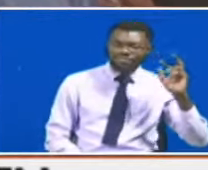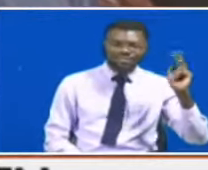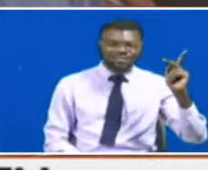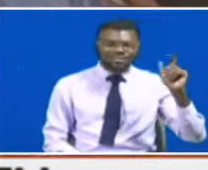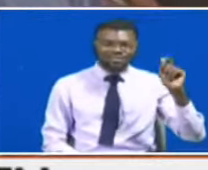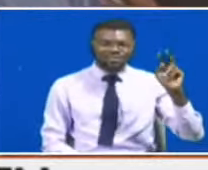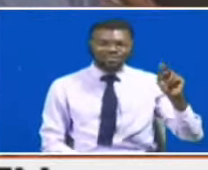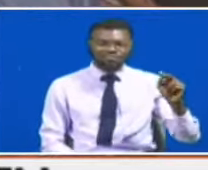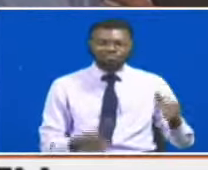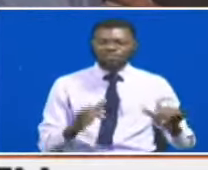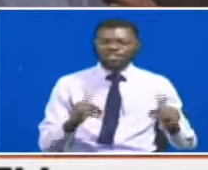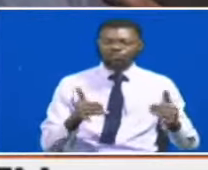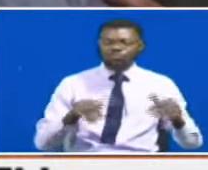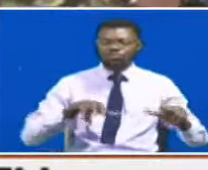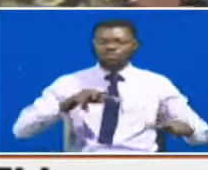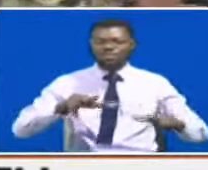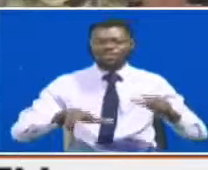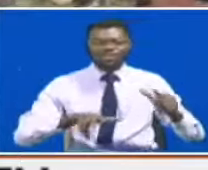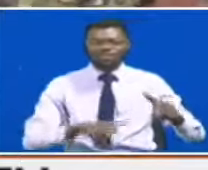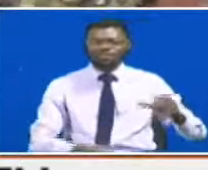News, Kirinyaga County.